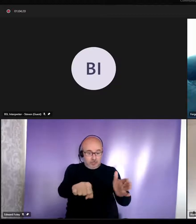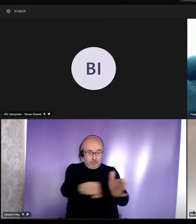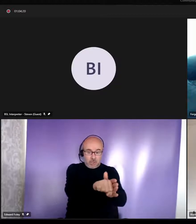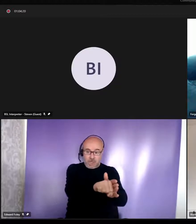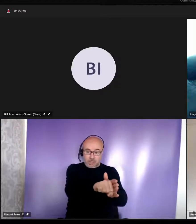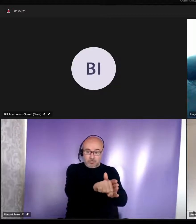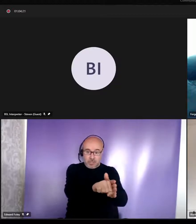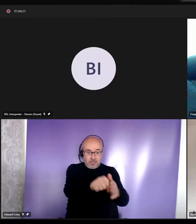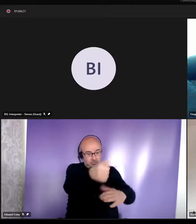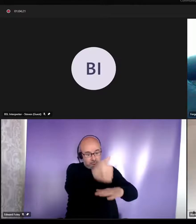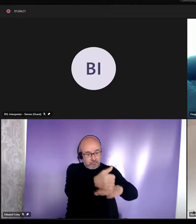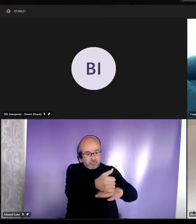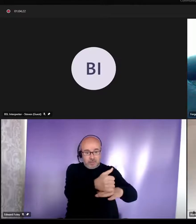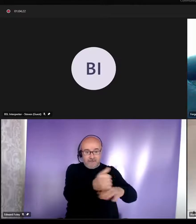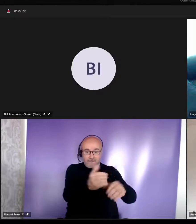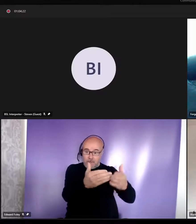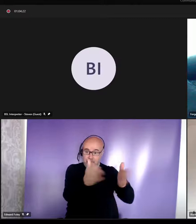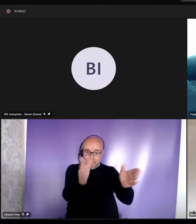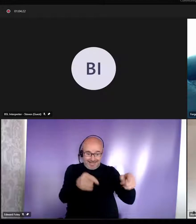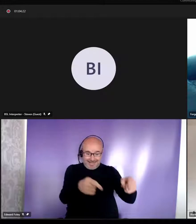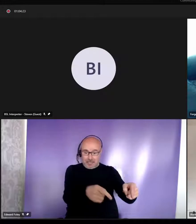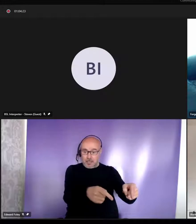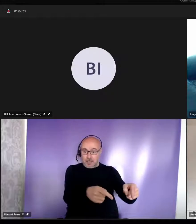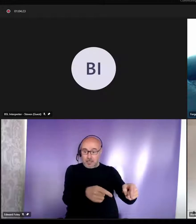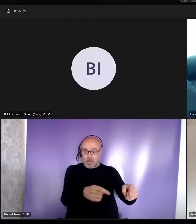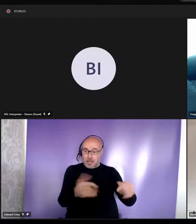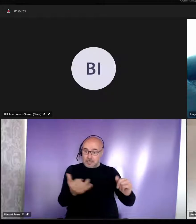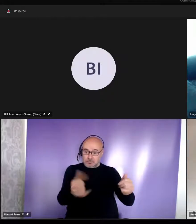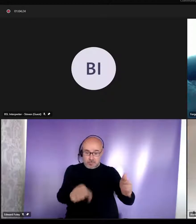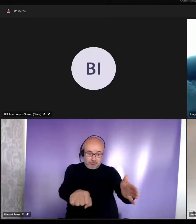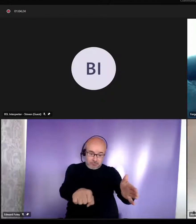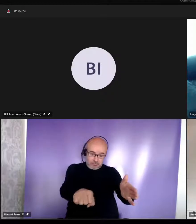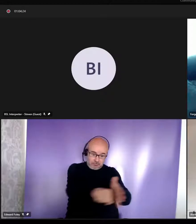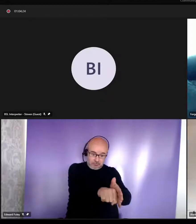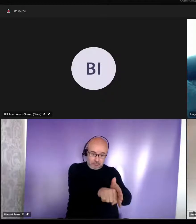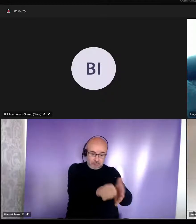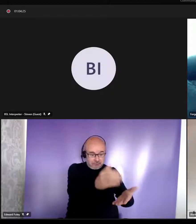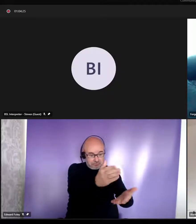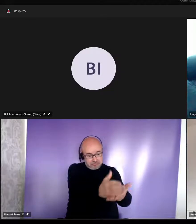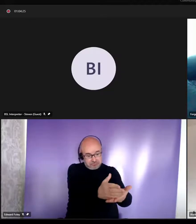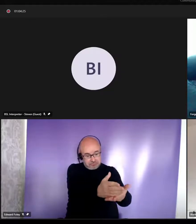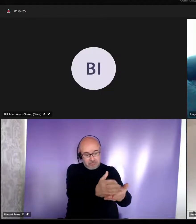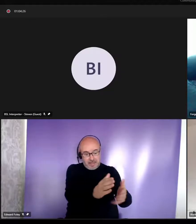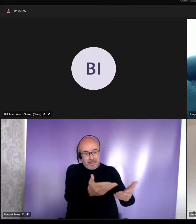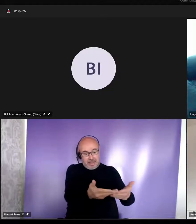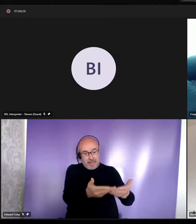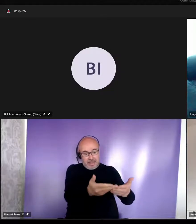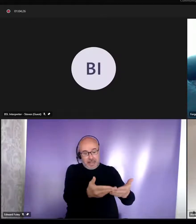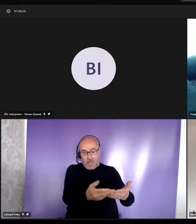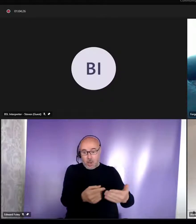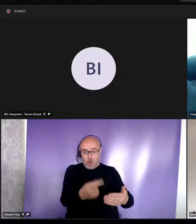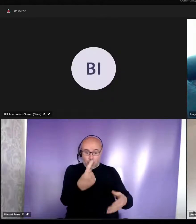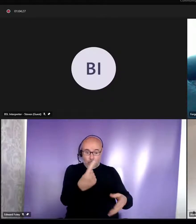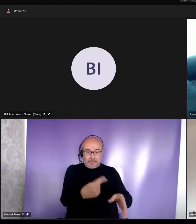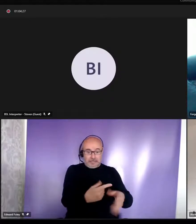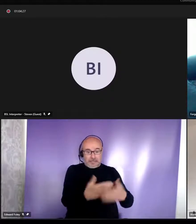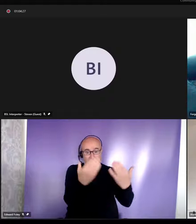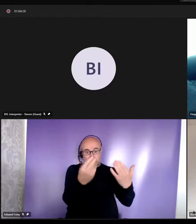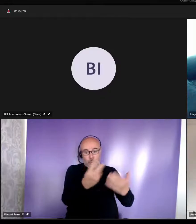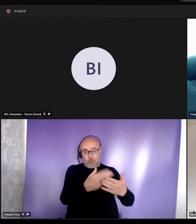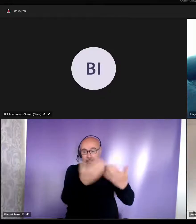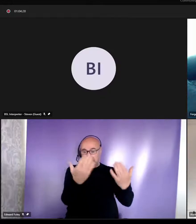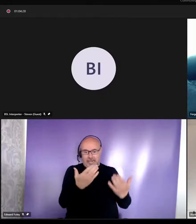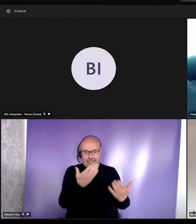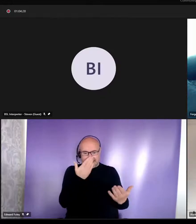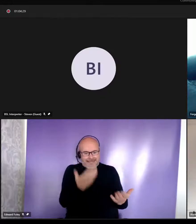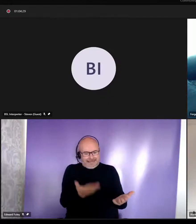days, using a space, sometimes not even plugged in. Sometimes they are plugged in, but they've got a full charge, they're not getting moved on. So there doesn't seem to be